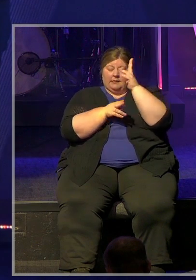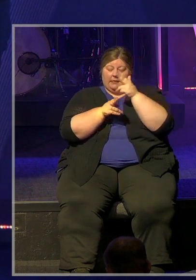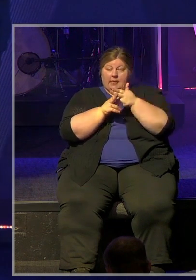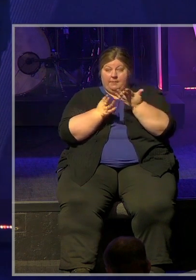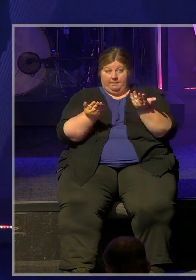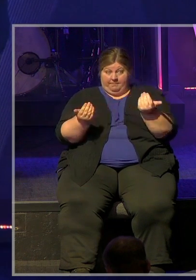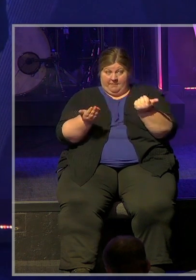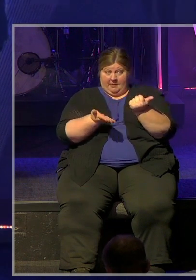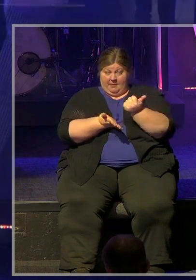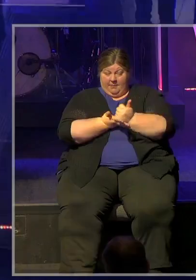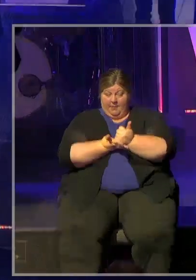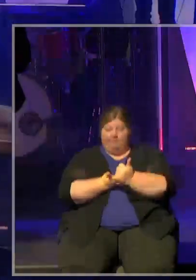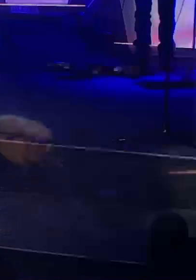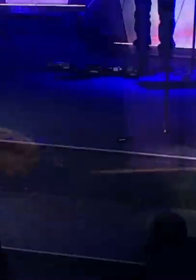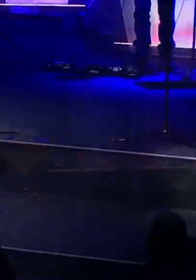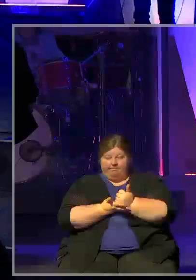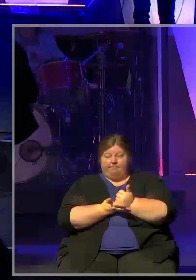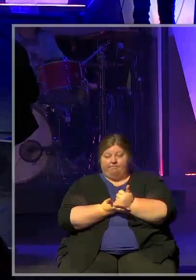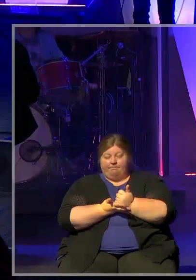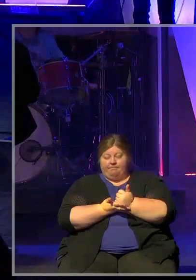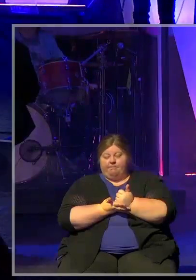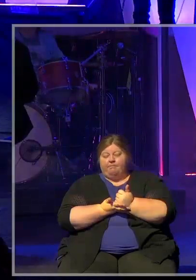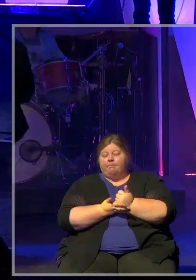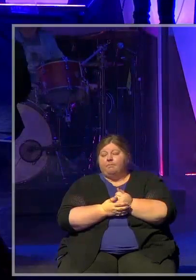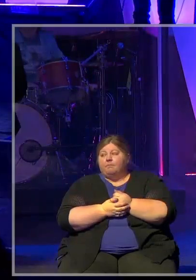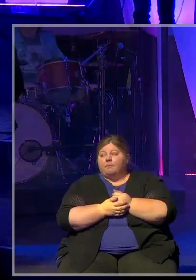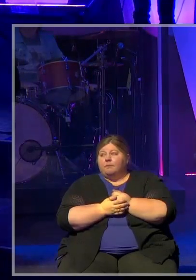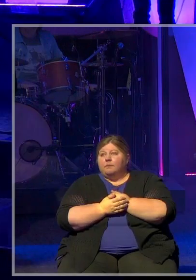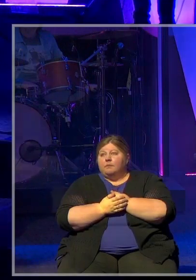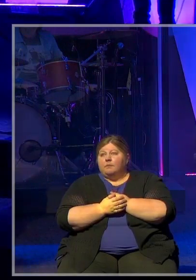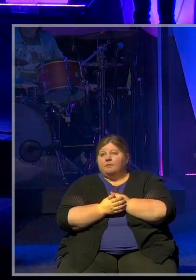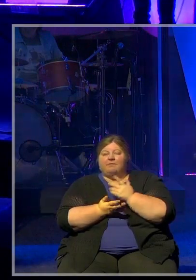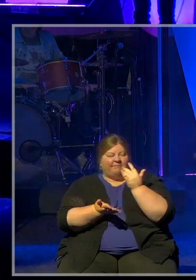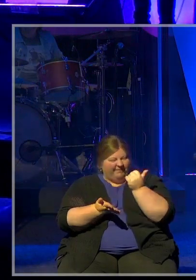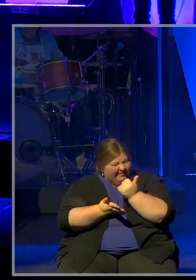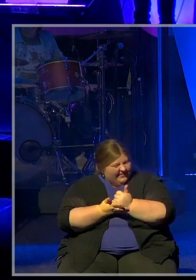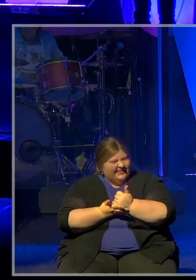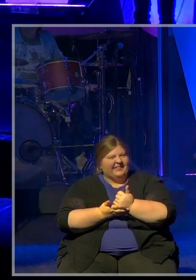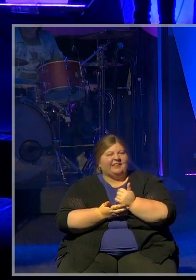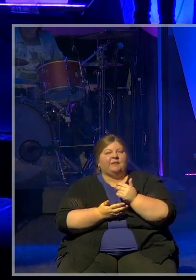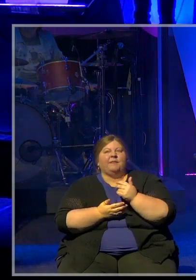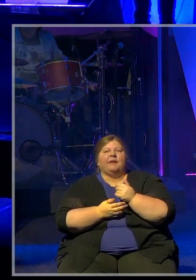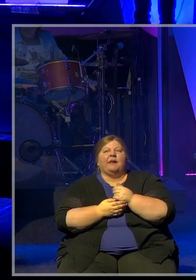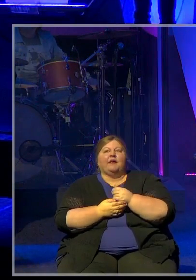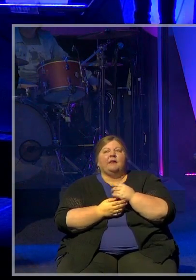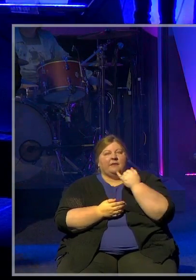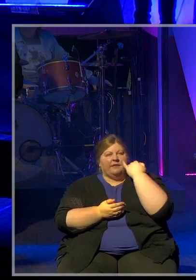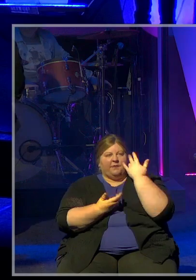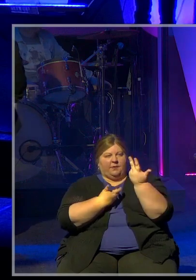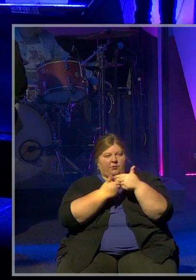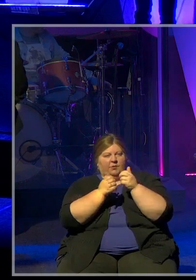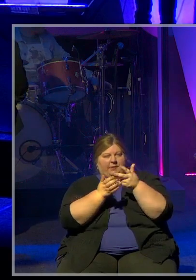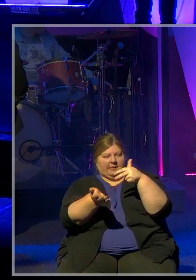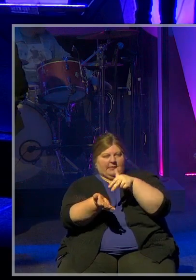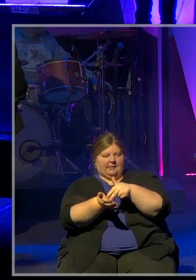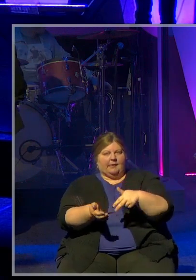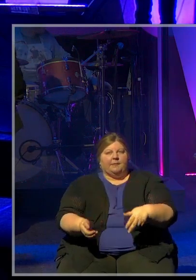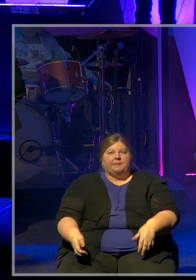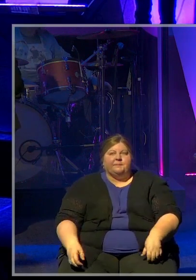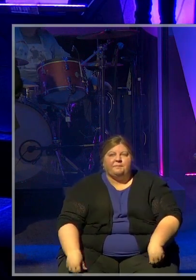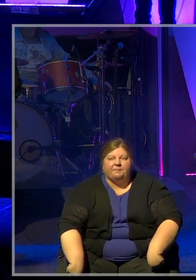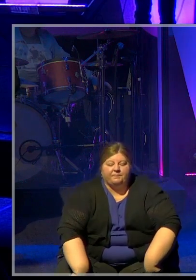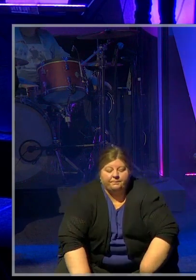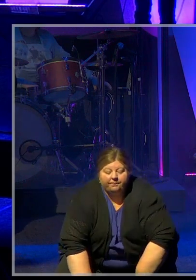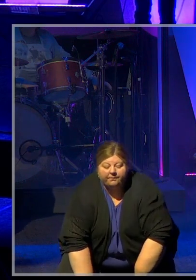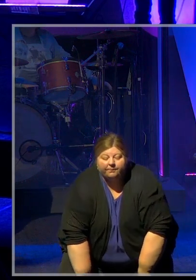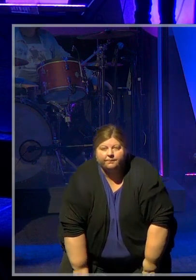everybody said together, amen. Amen. Well, if you would please join us and stand. We're just going to use